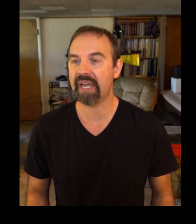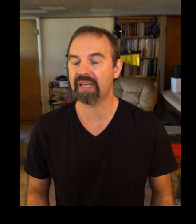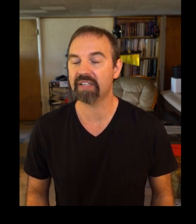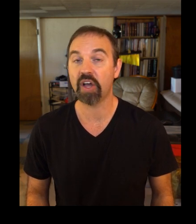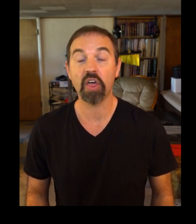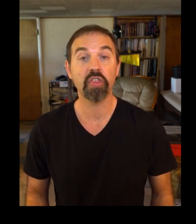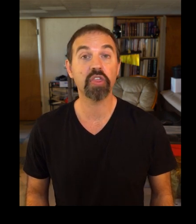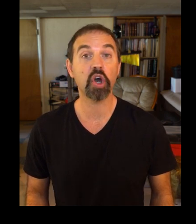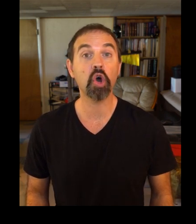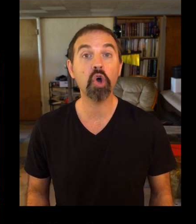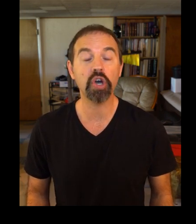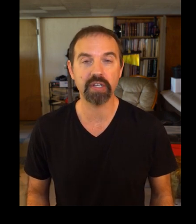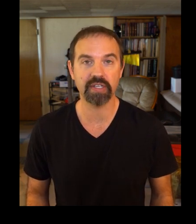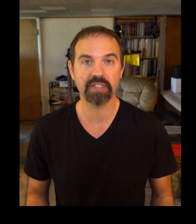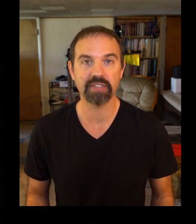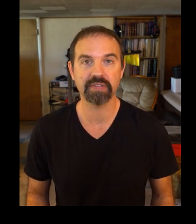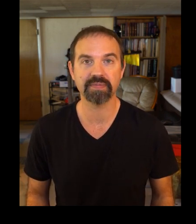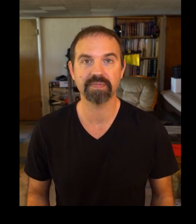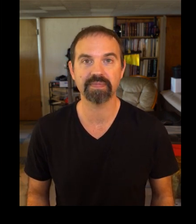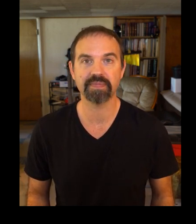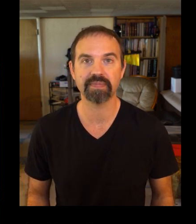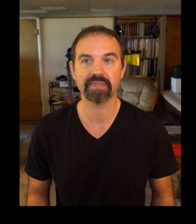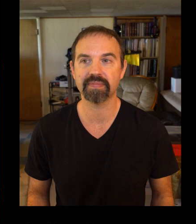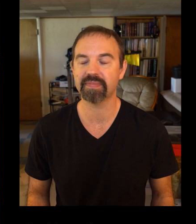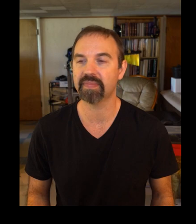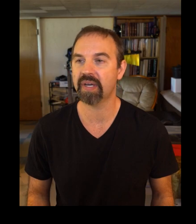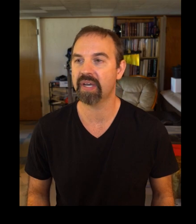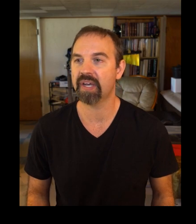Number 8, the hood.